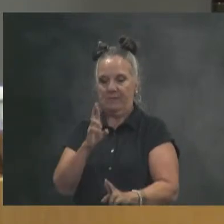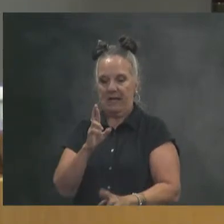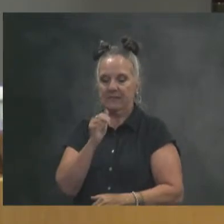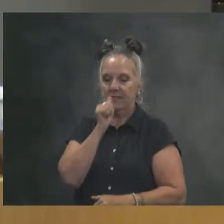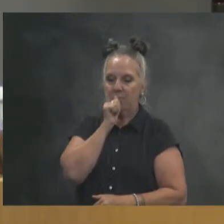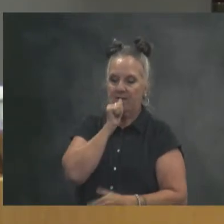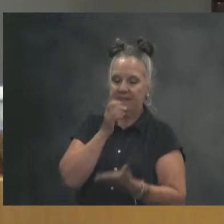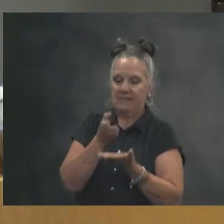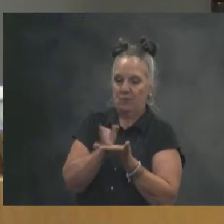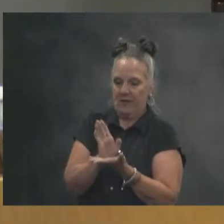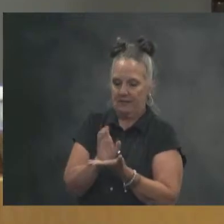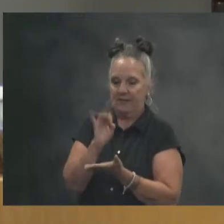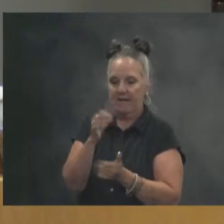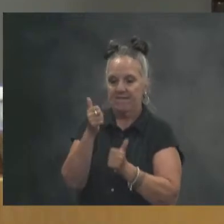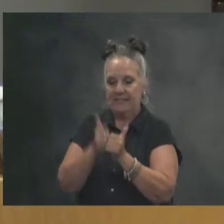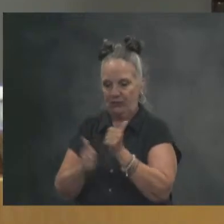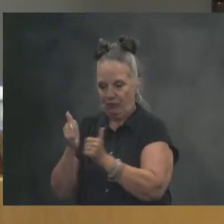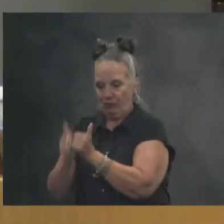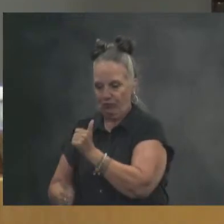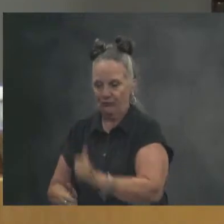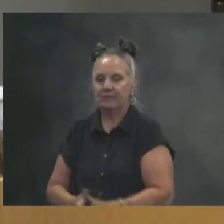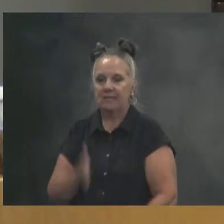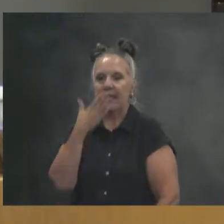privacy rights. Thank you.